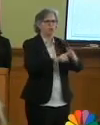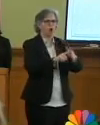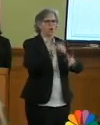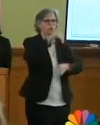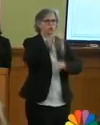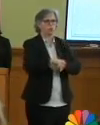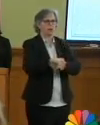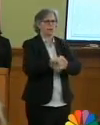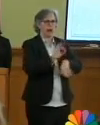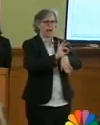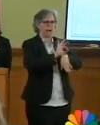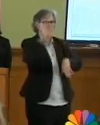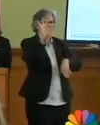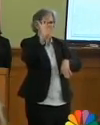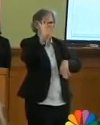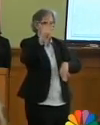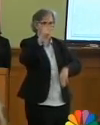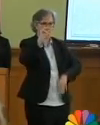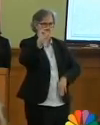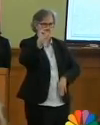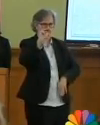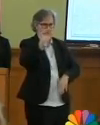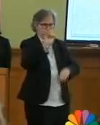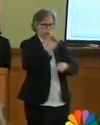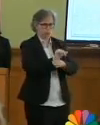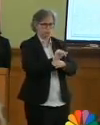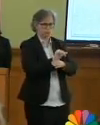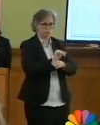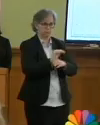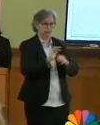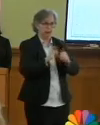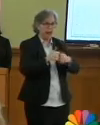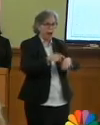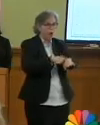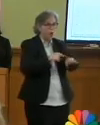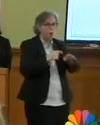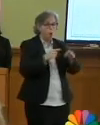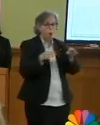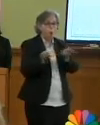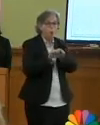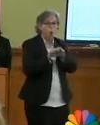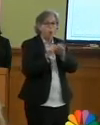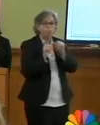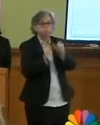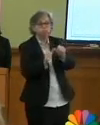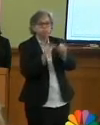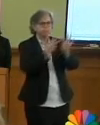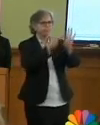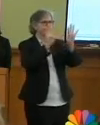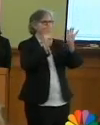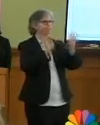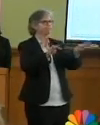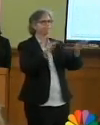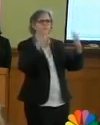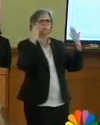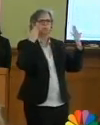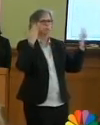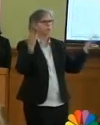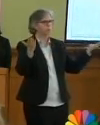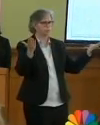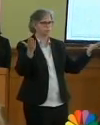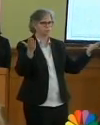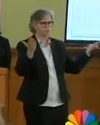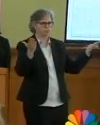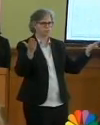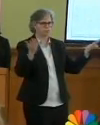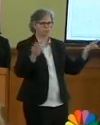needs. DeWine's office says the spreading virus has infected more than 350 people, up more than 100 in a day, with more than 80